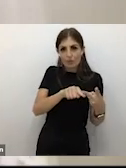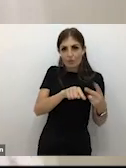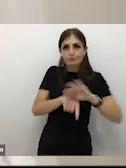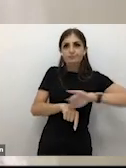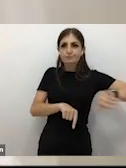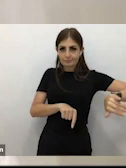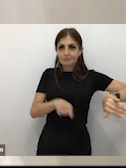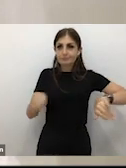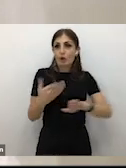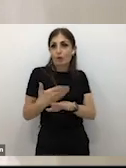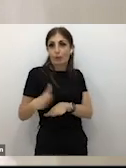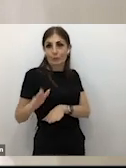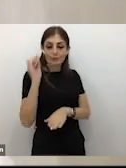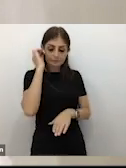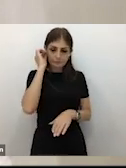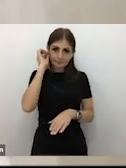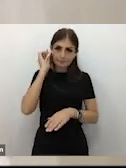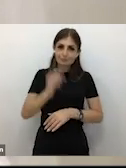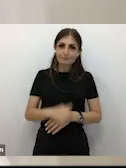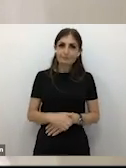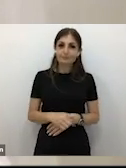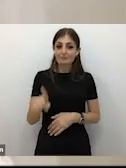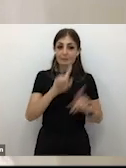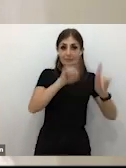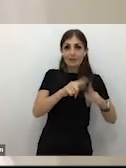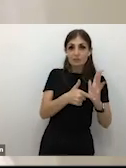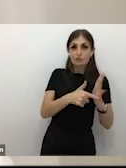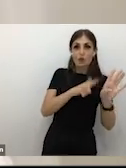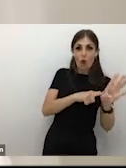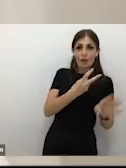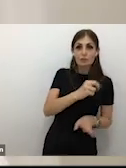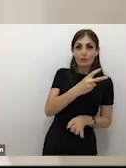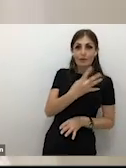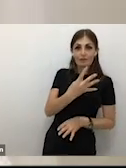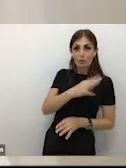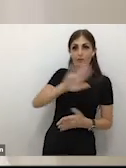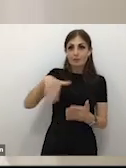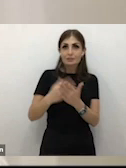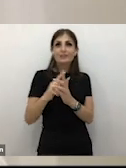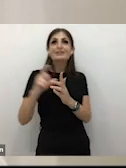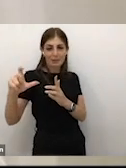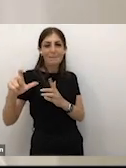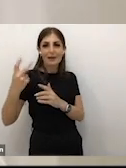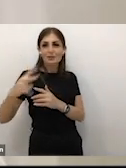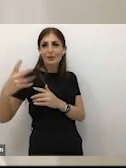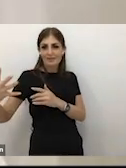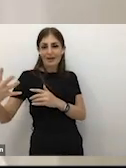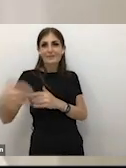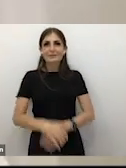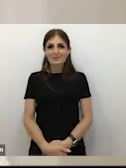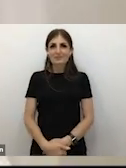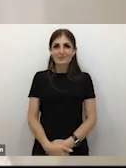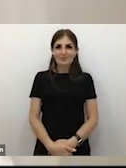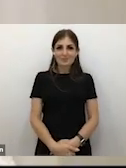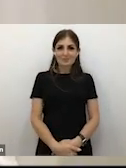The Creative Leadership Program runs from July 2024 to December 2025, and